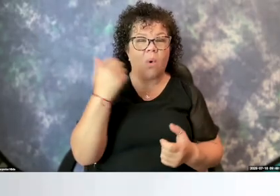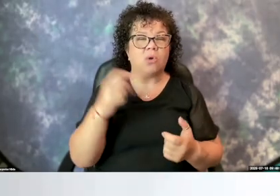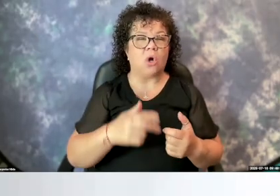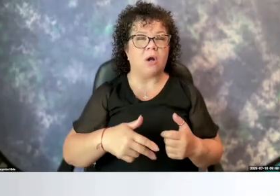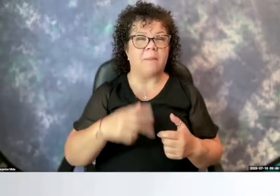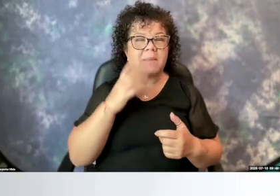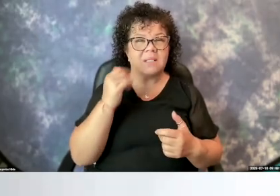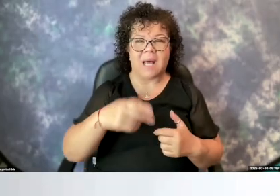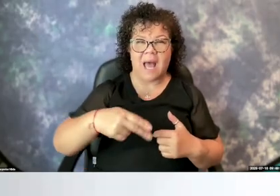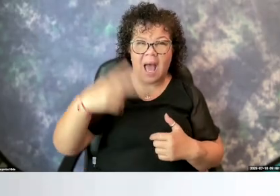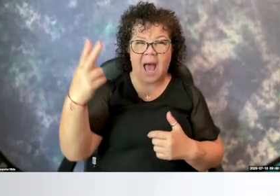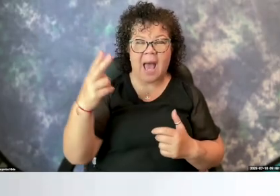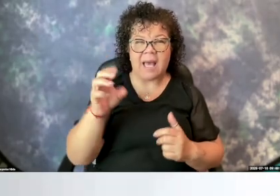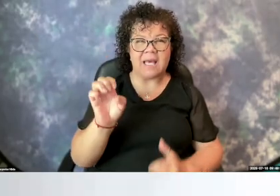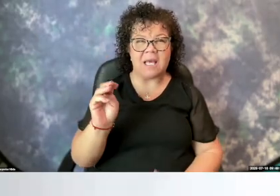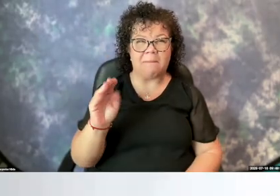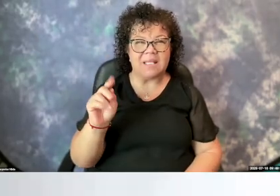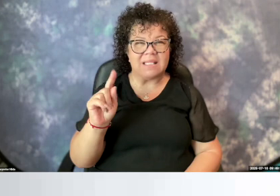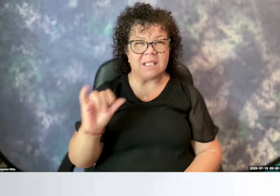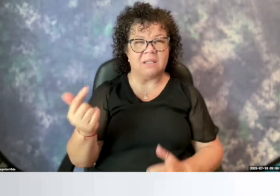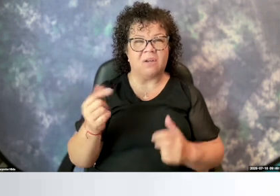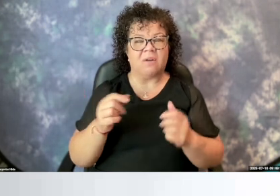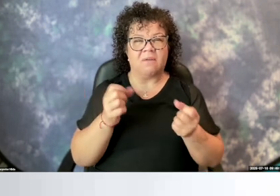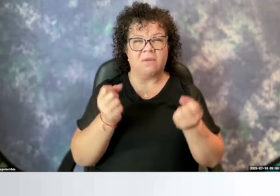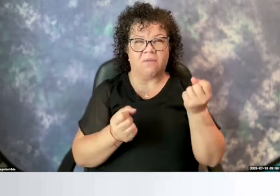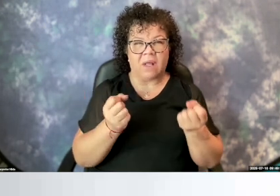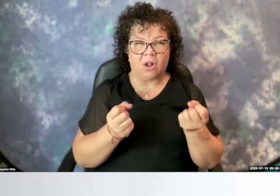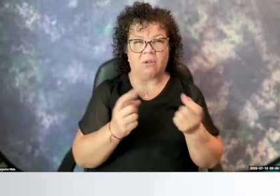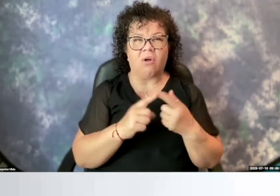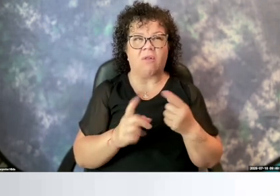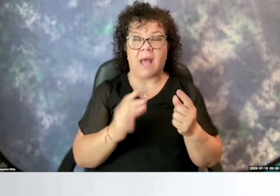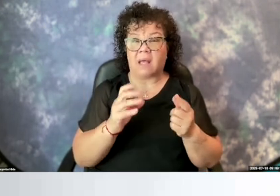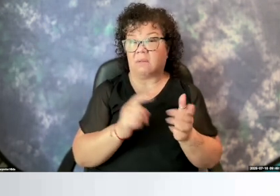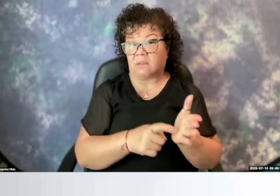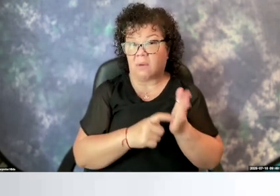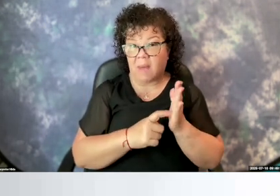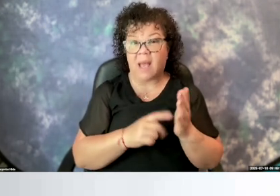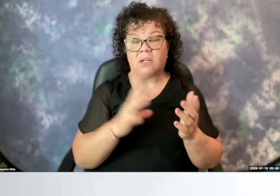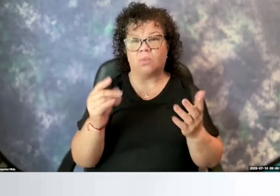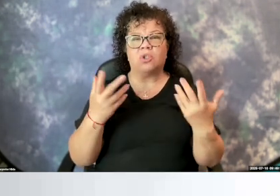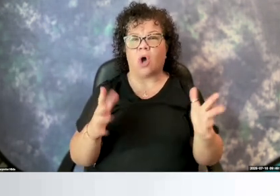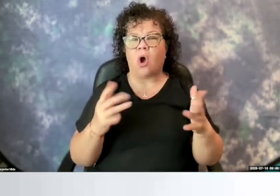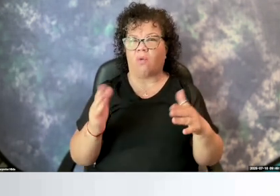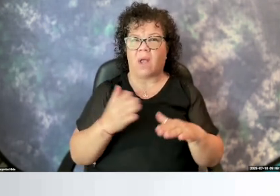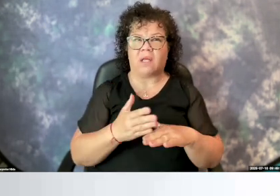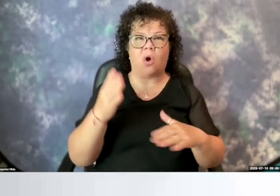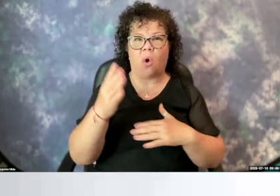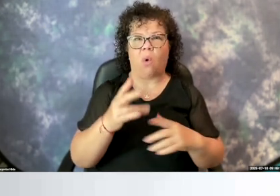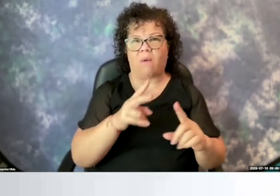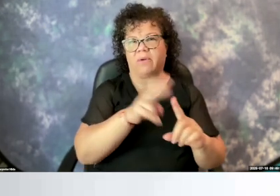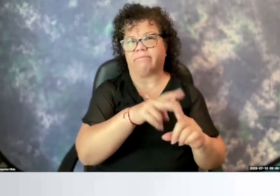older, higher emitting vehicles. It's also a way that we control for demand for our program, which is already